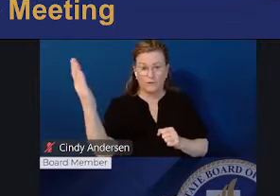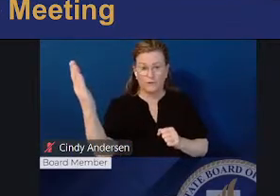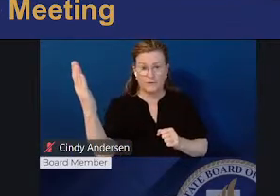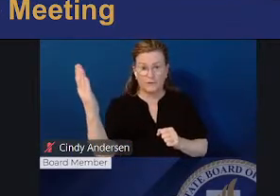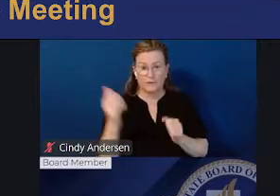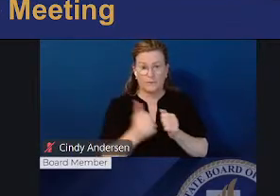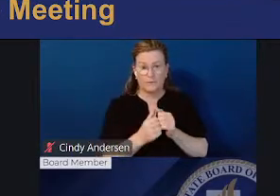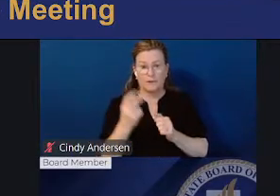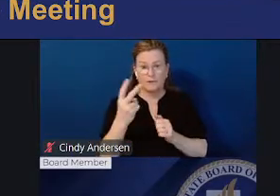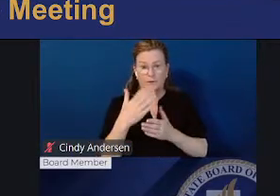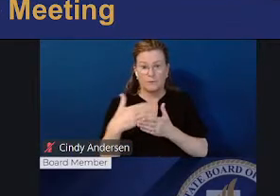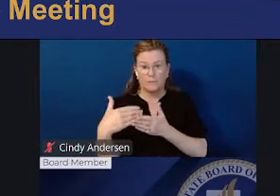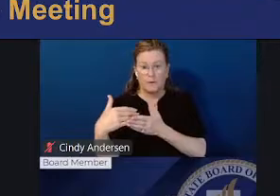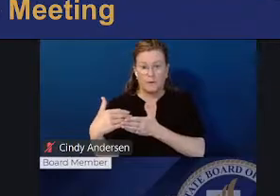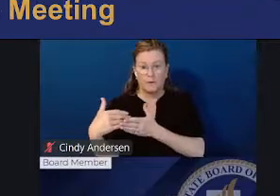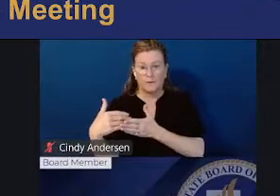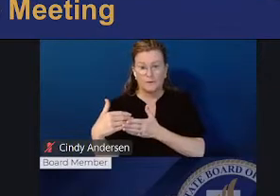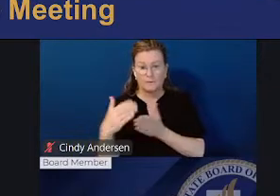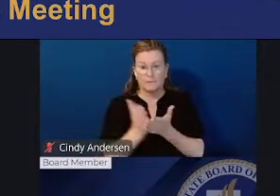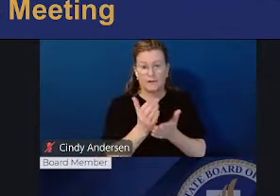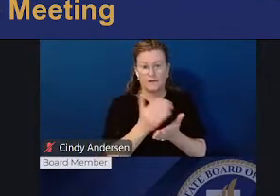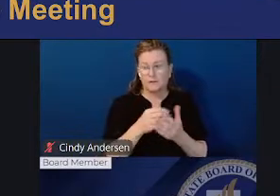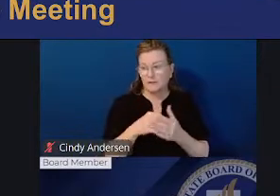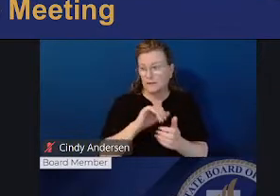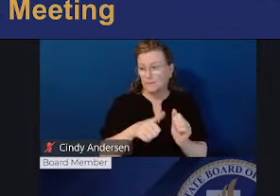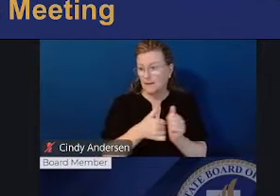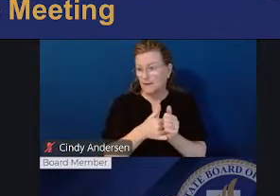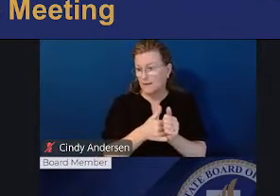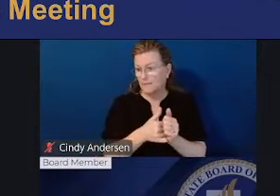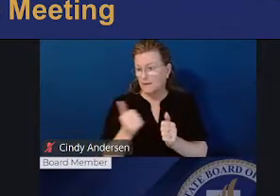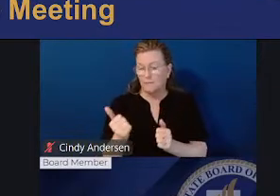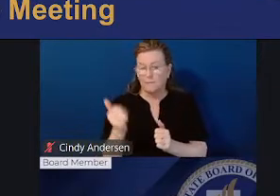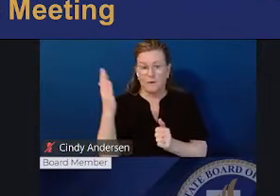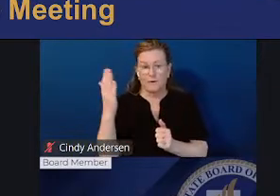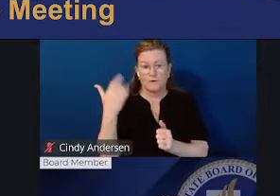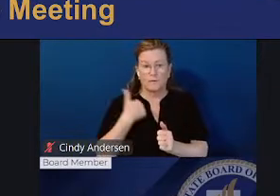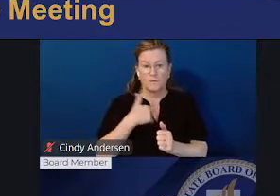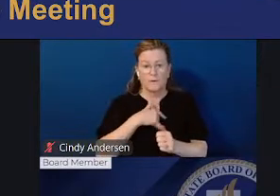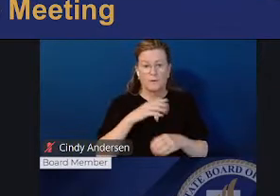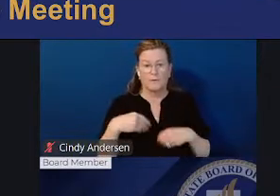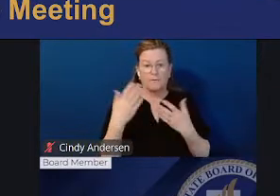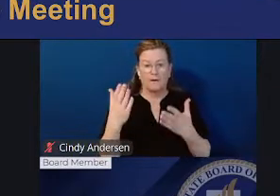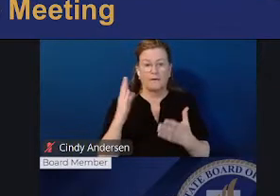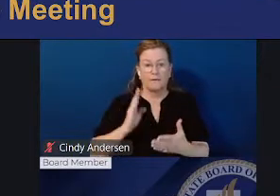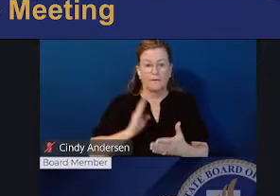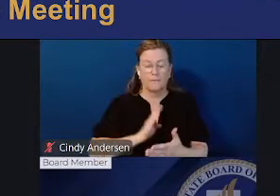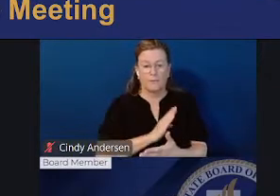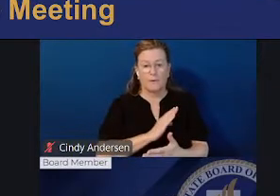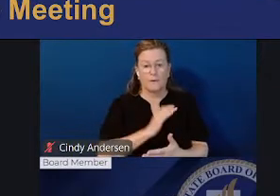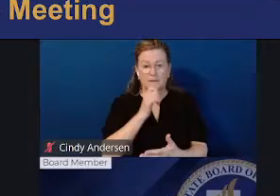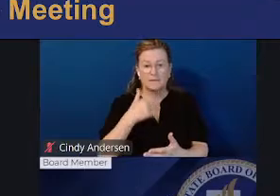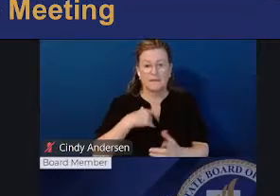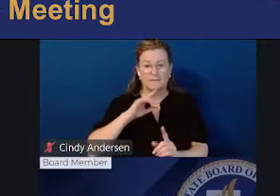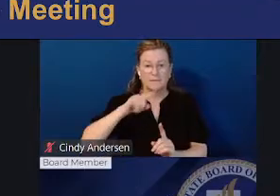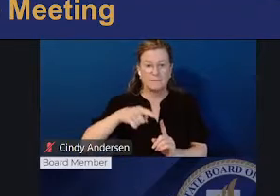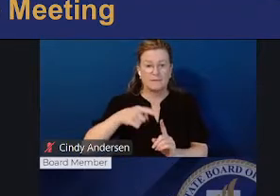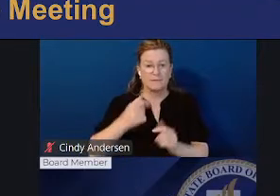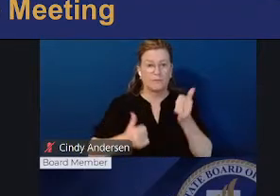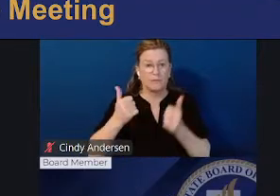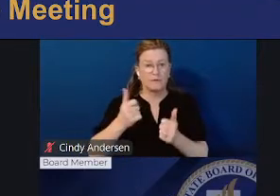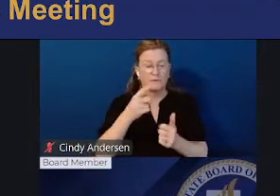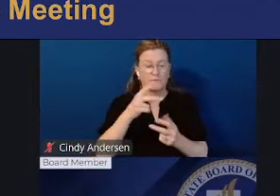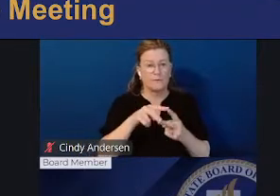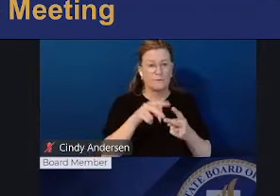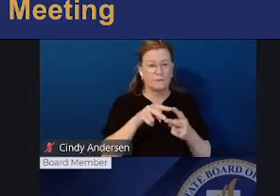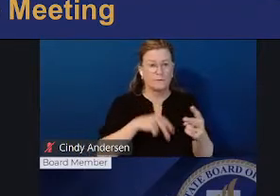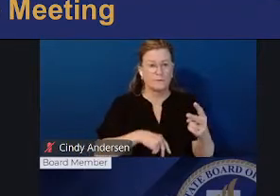two pieces, with two budgets in the backup, the motion that we've provided to the board lacks specificity of which of those